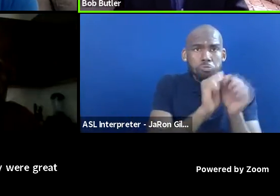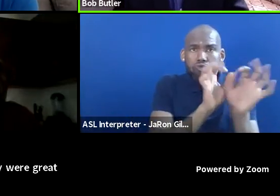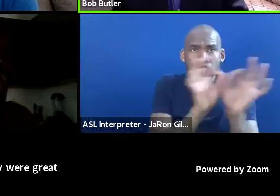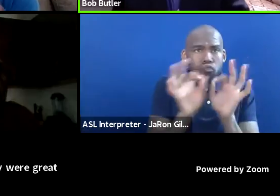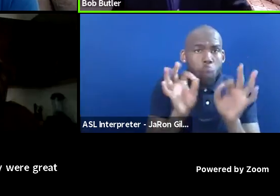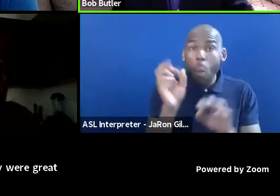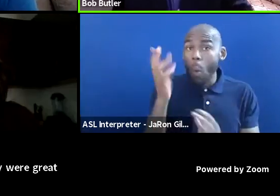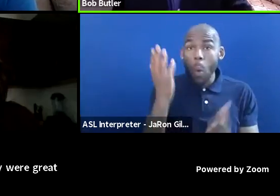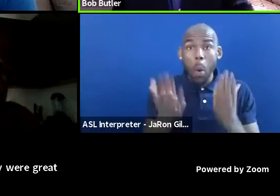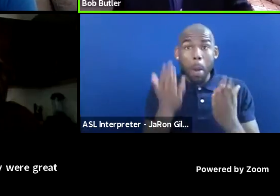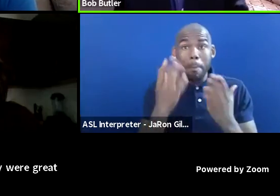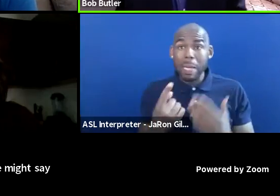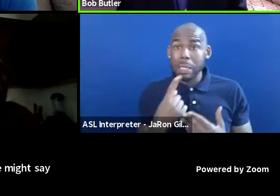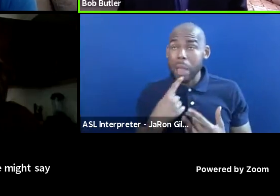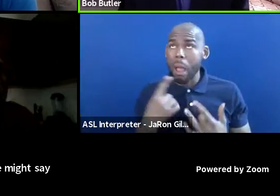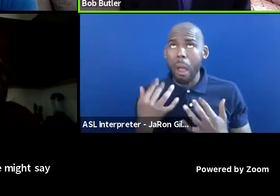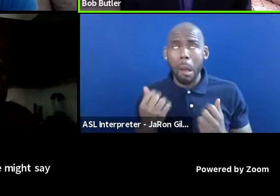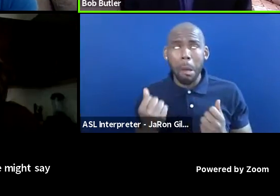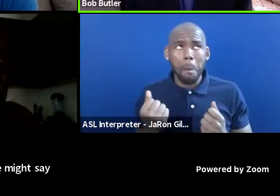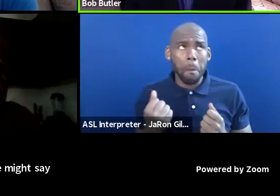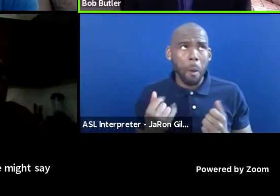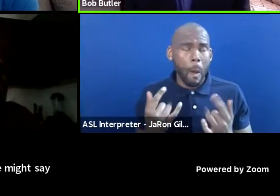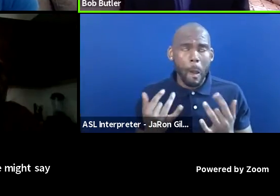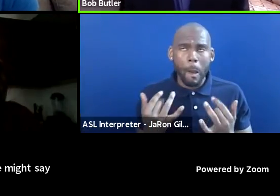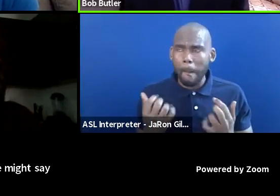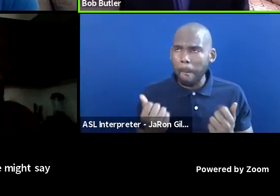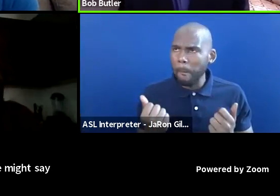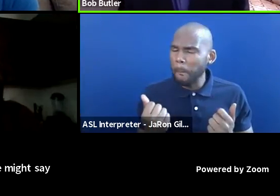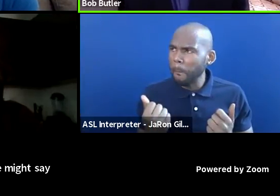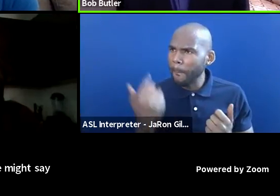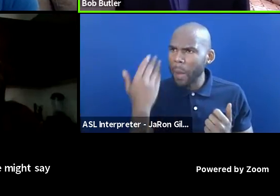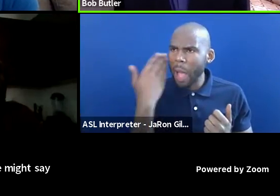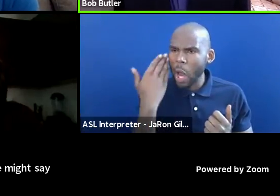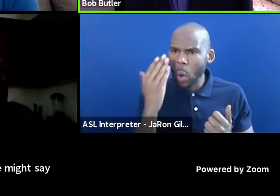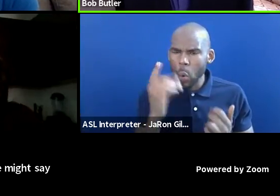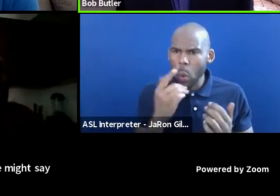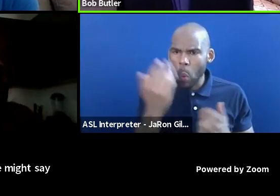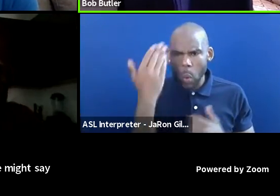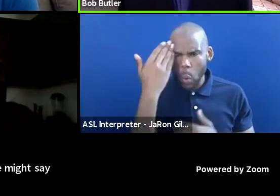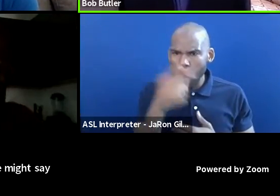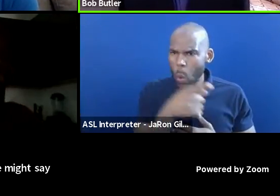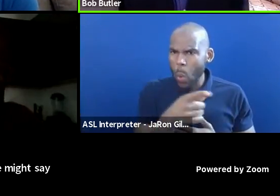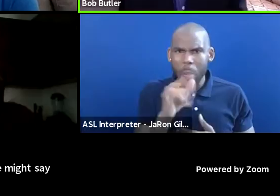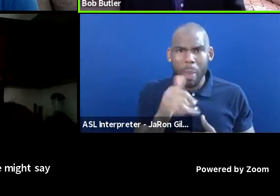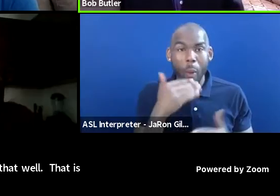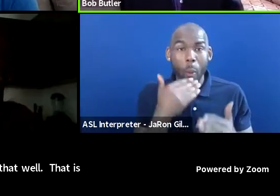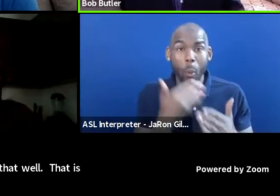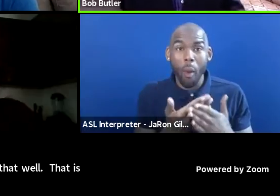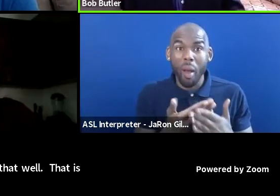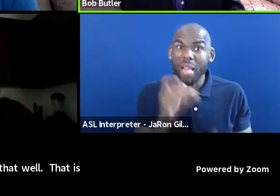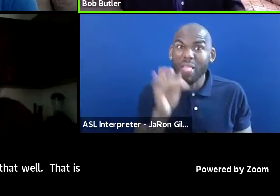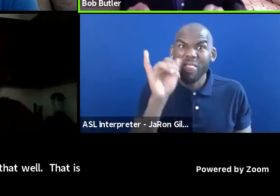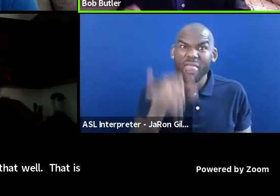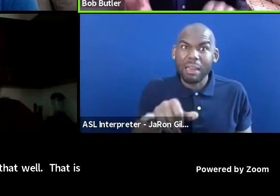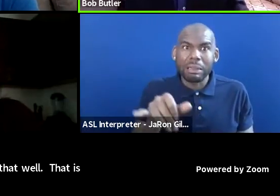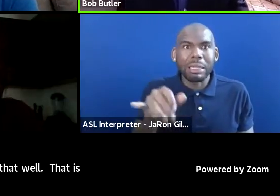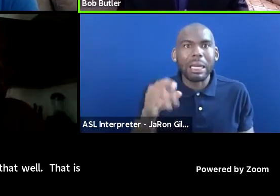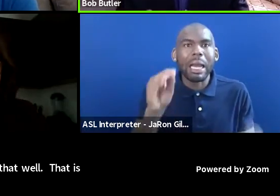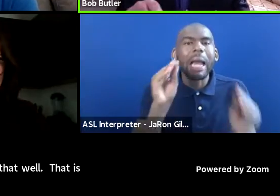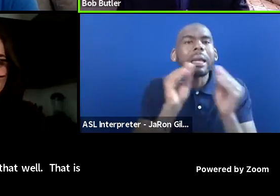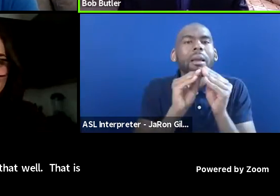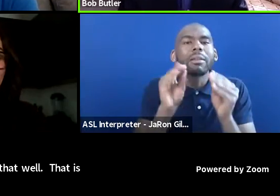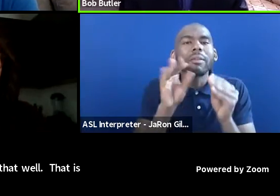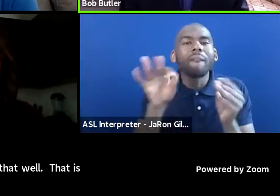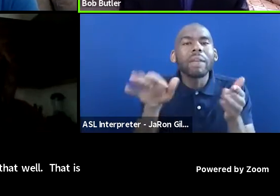don't really know them that well. That's a kiss of death. Okay, I'll tell you. So it's very important. Plus, everybody